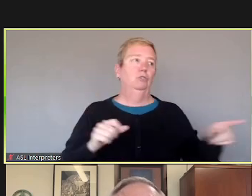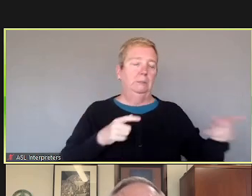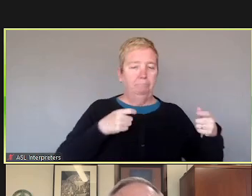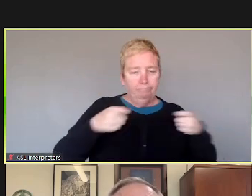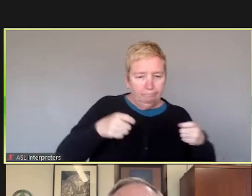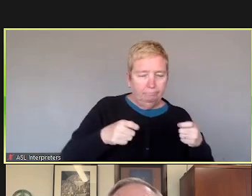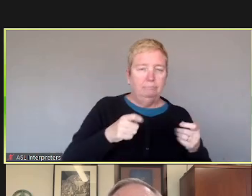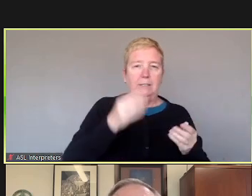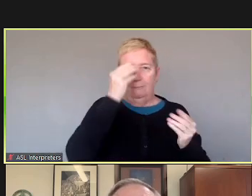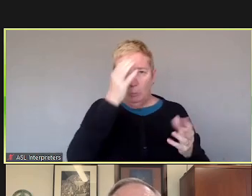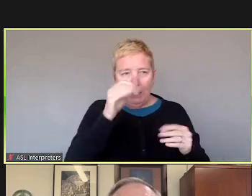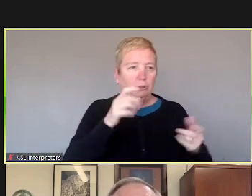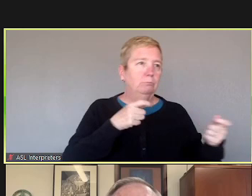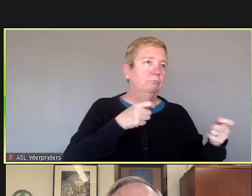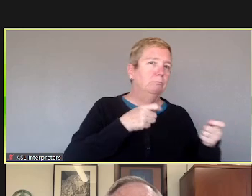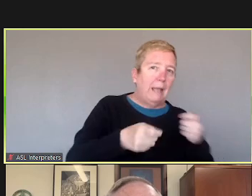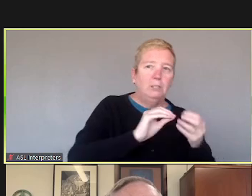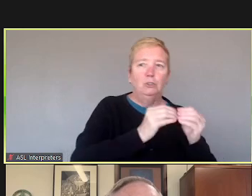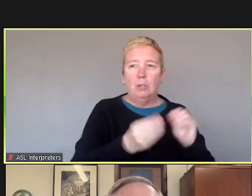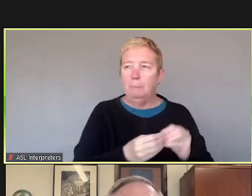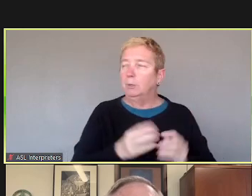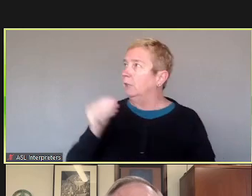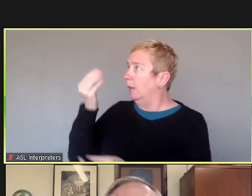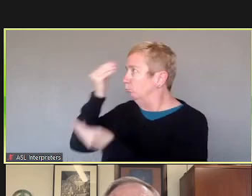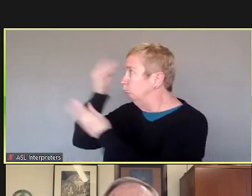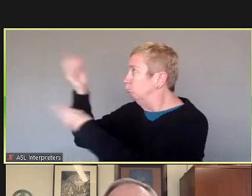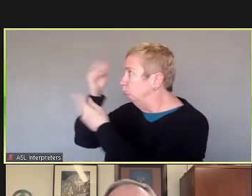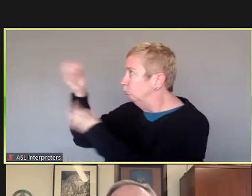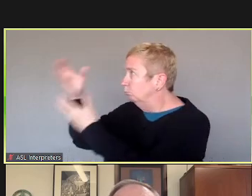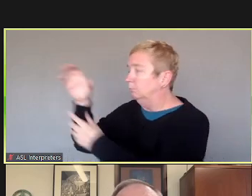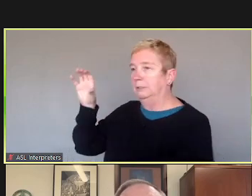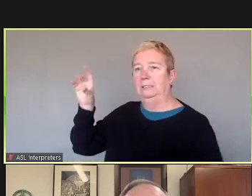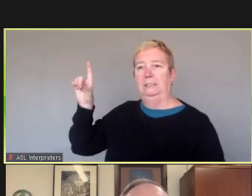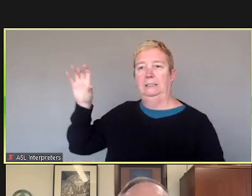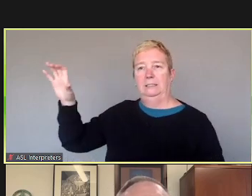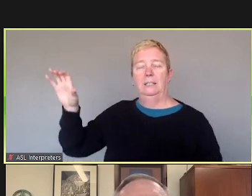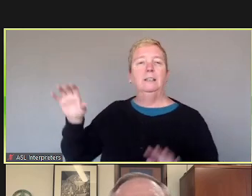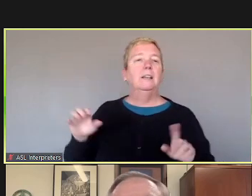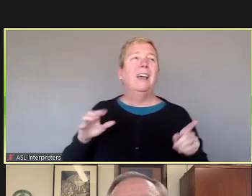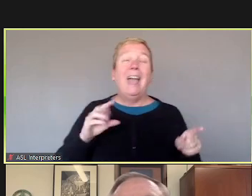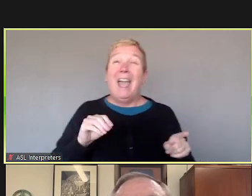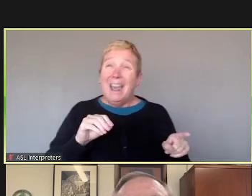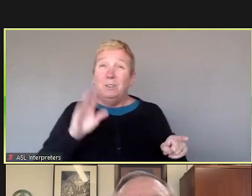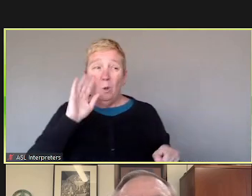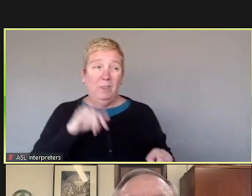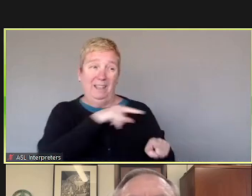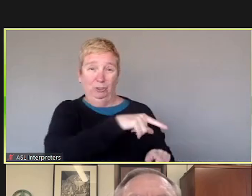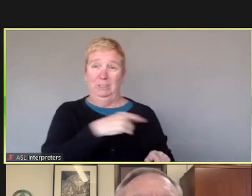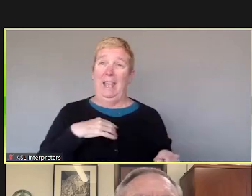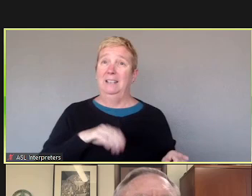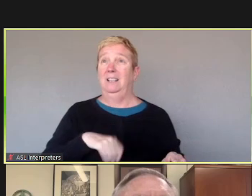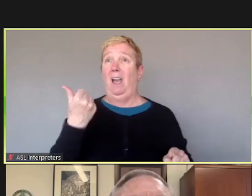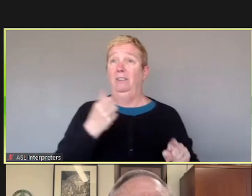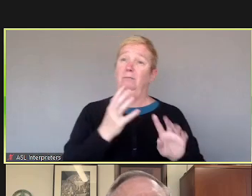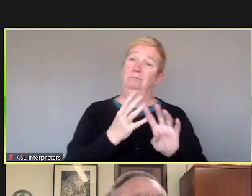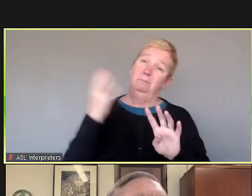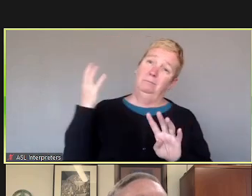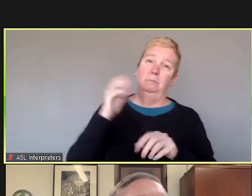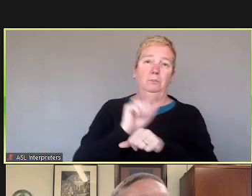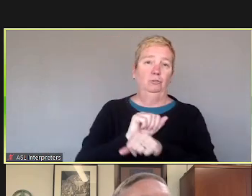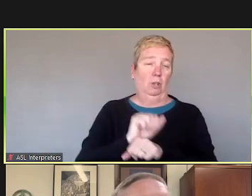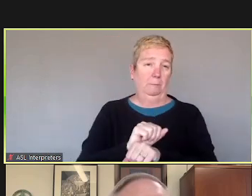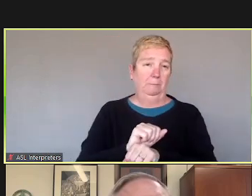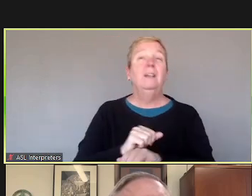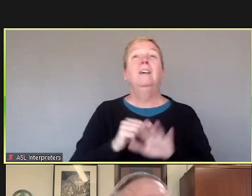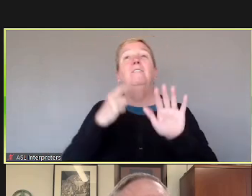the CDC. You know, but Christine does a lot more than COVID. She was telling me a couple of weeks ago, a woman was attacked